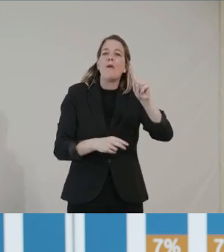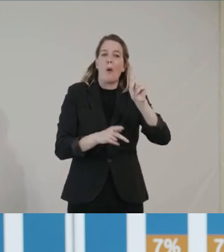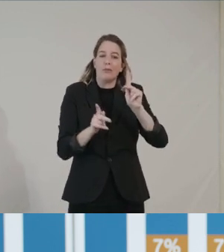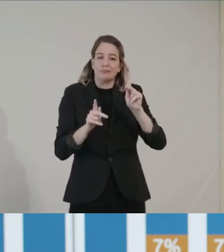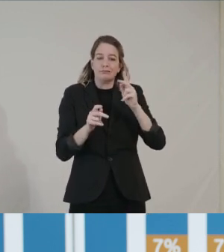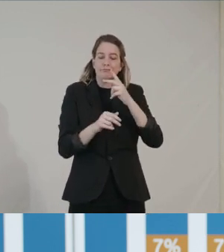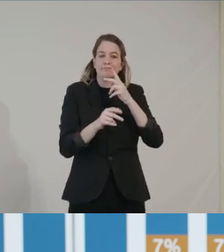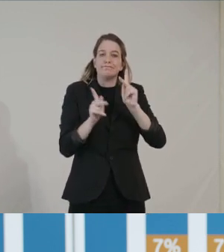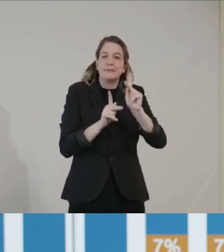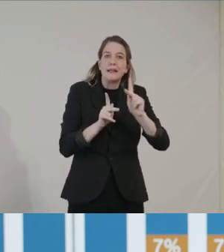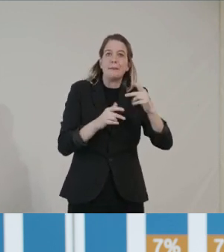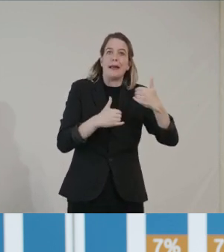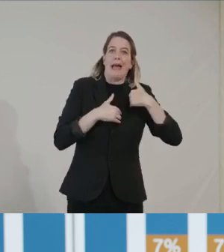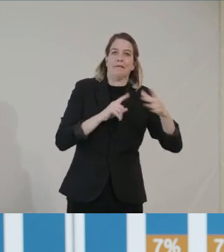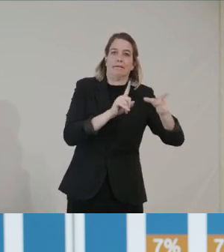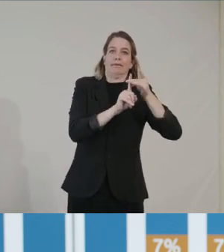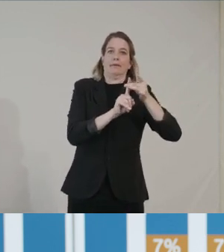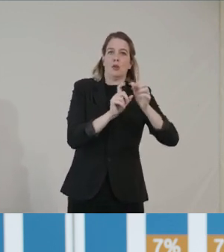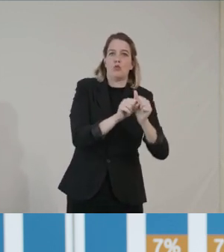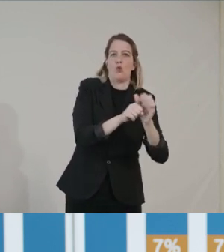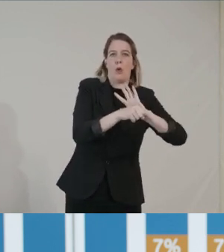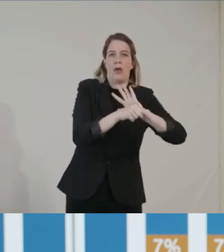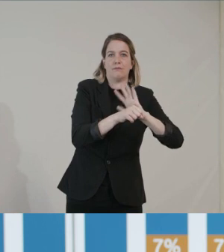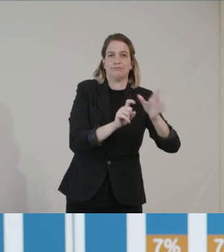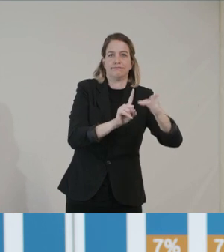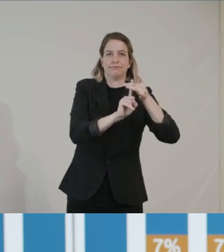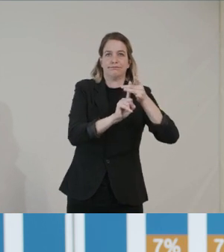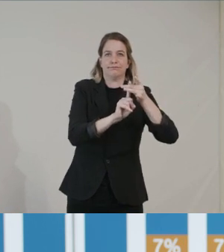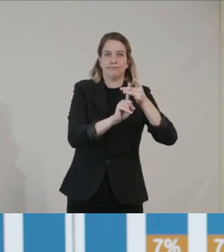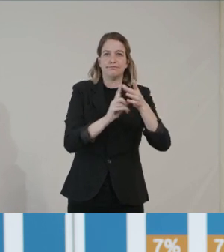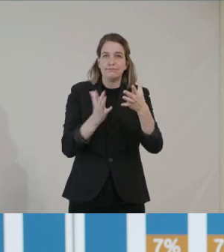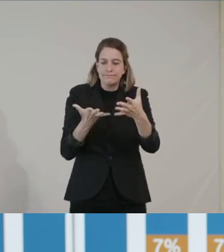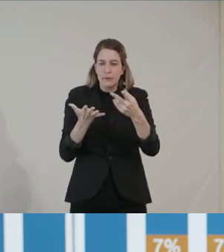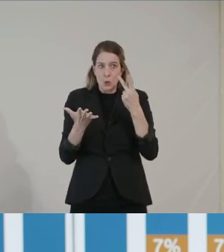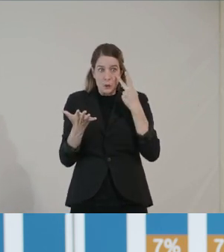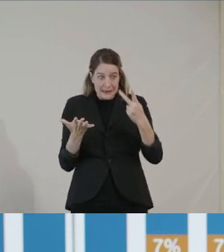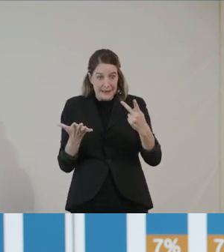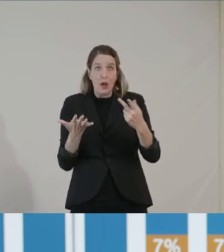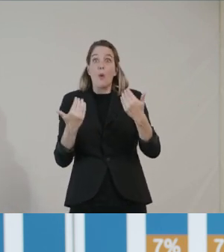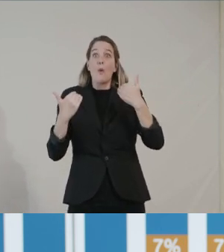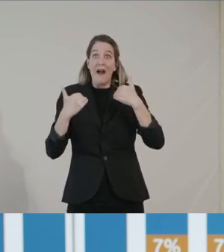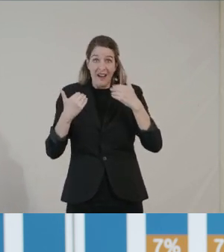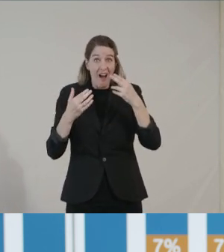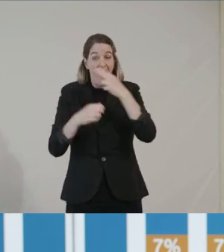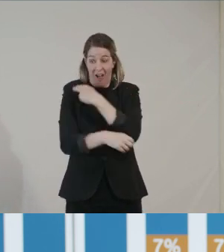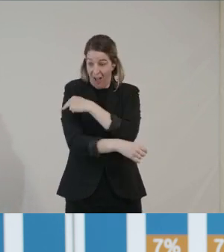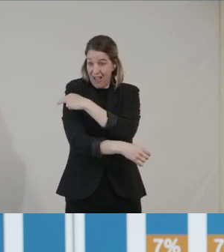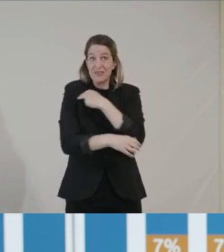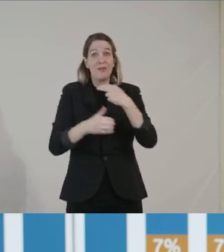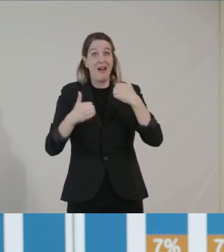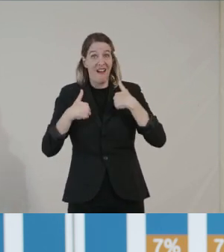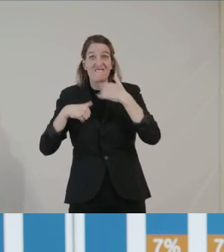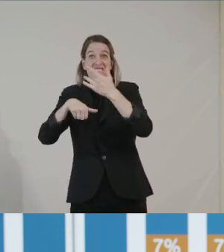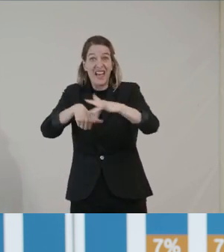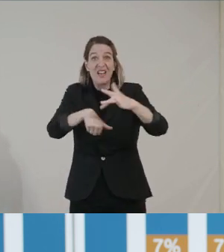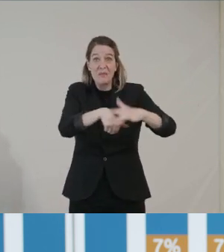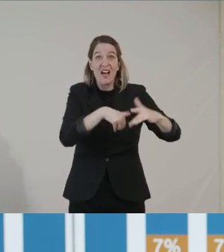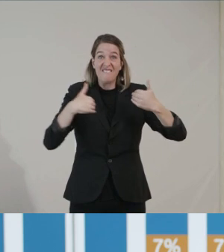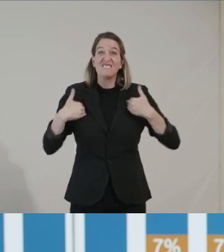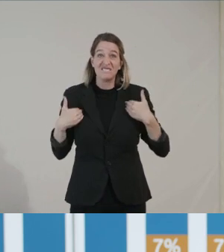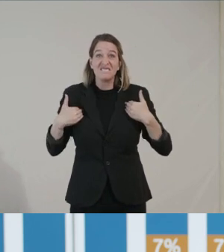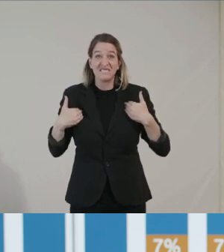capacity. We have hospital capacity in Arizona. And as you can see, COVID-19